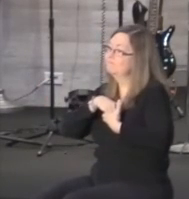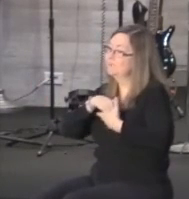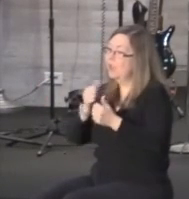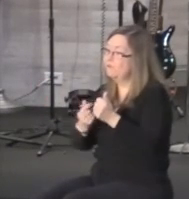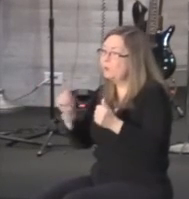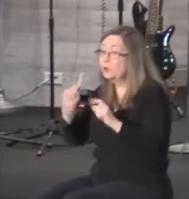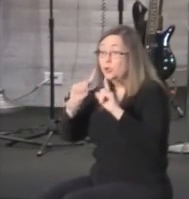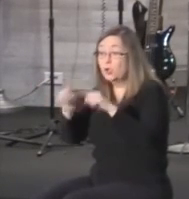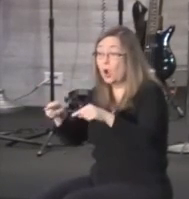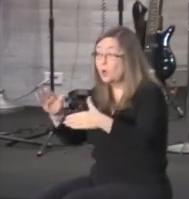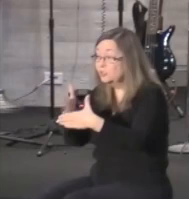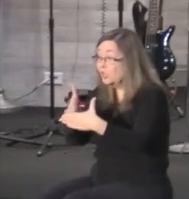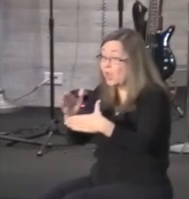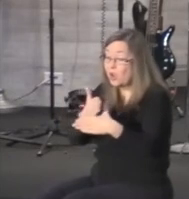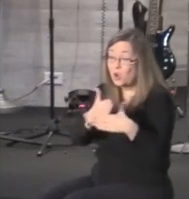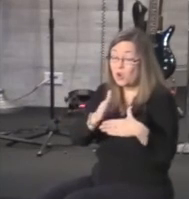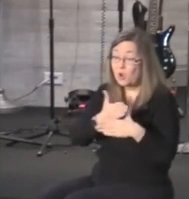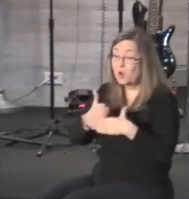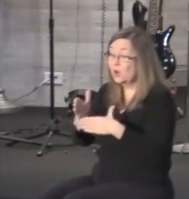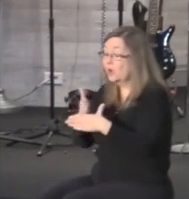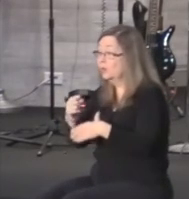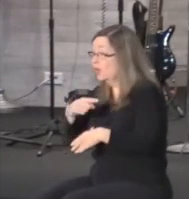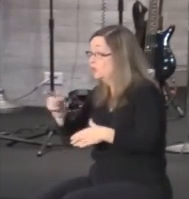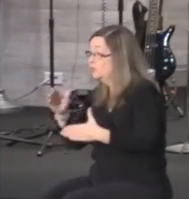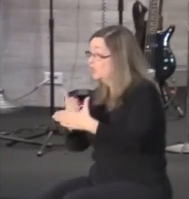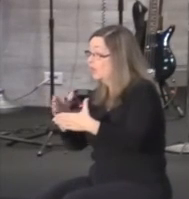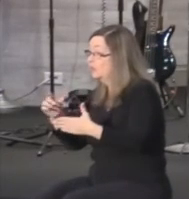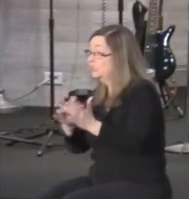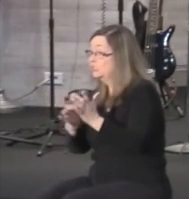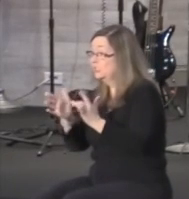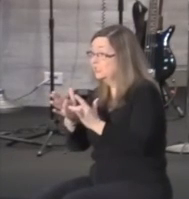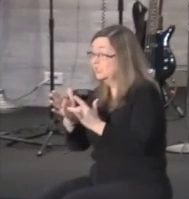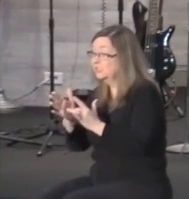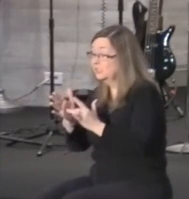Everywhere you go, is it shared? Are you sharing Jesus saved me?